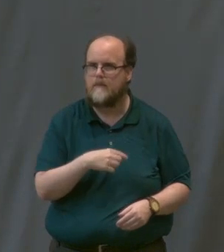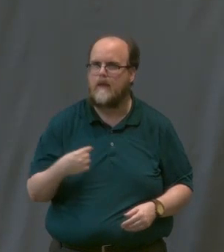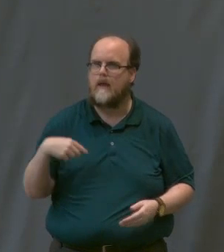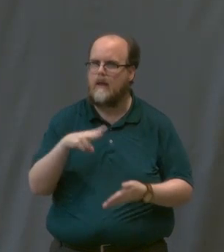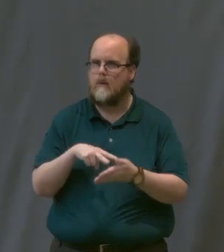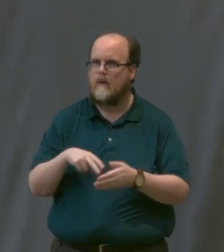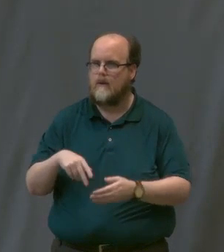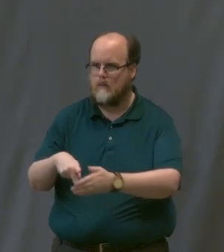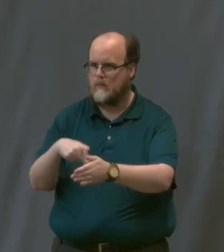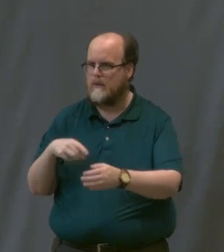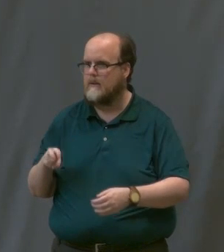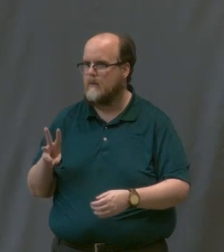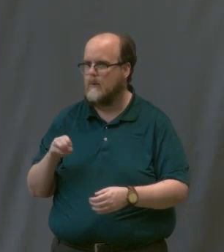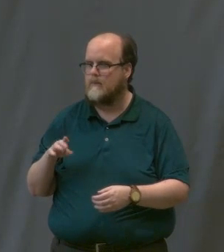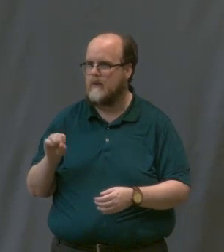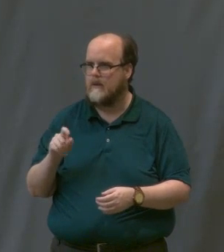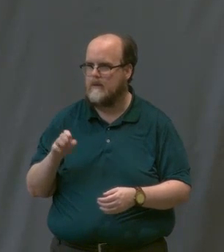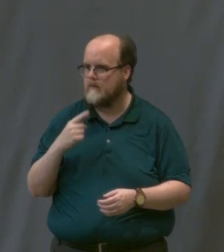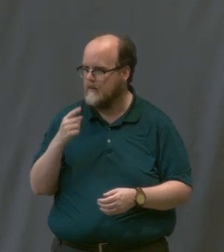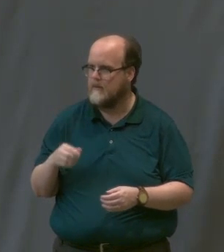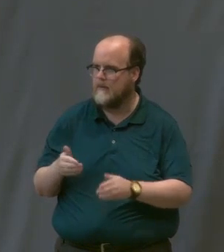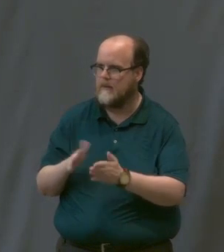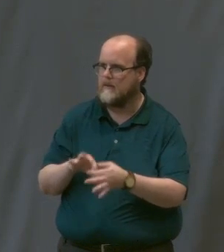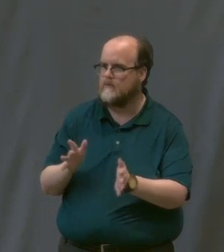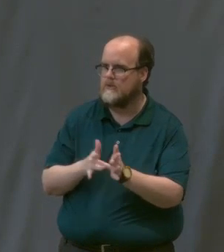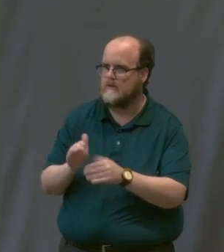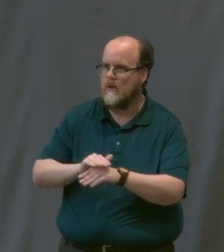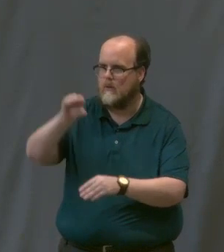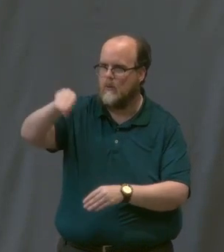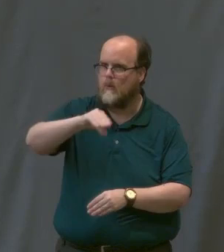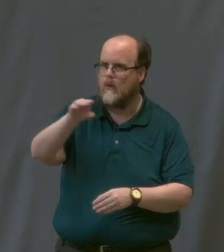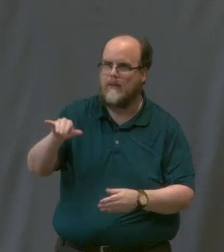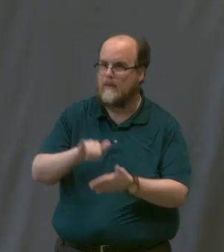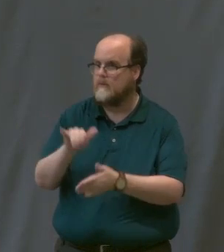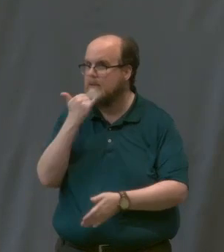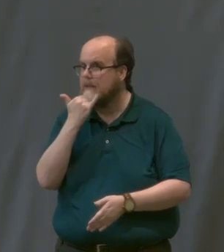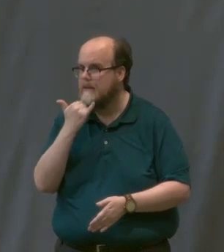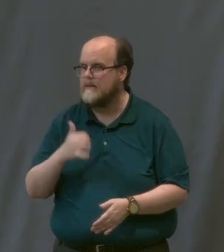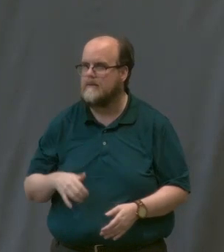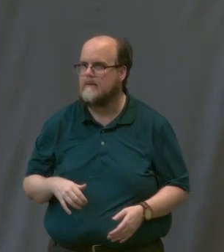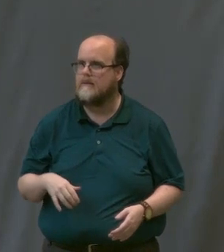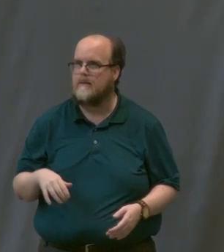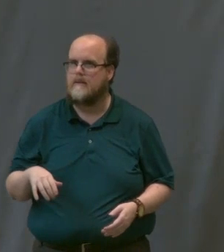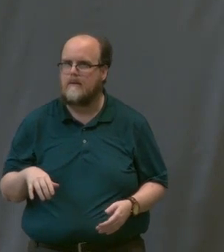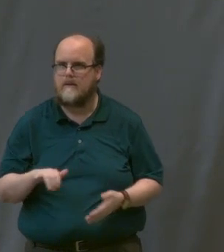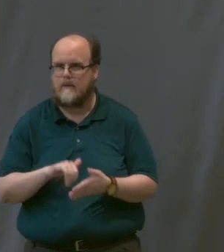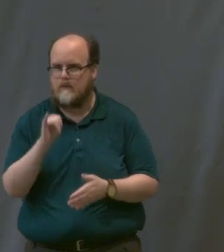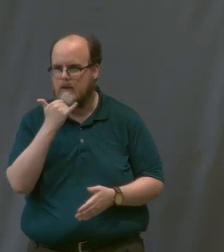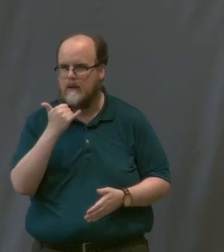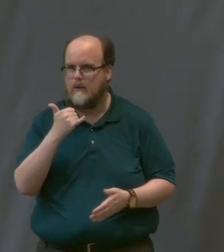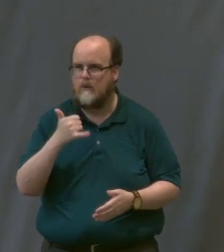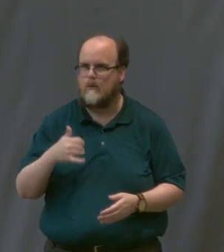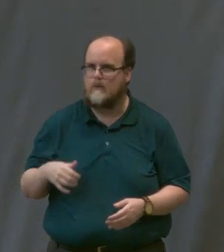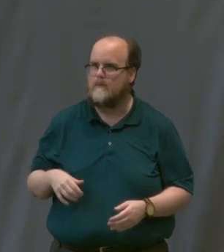a premillennialist website that said that the death of Jesus on the cross was a mistake. It was an error on